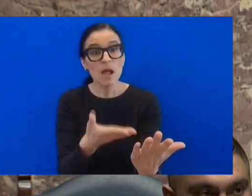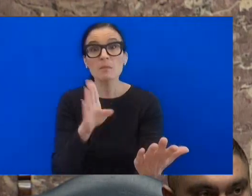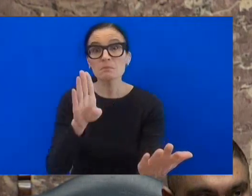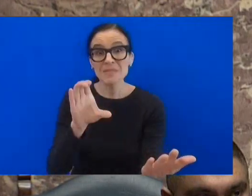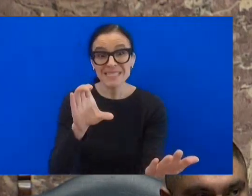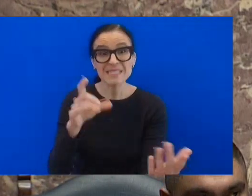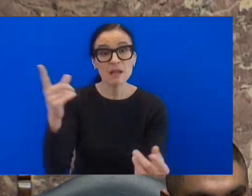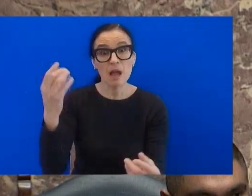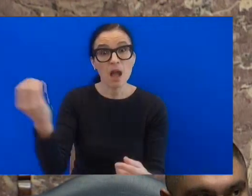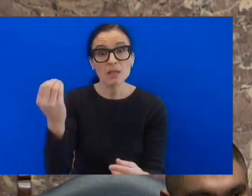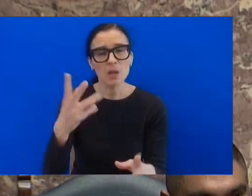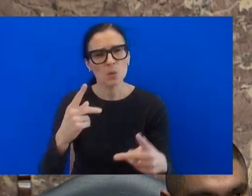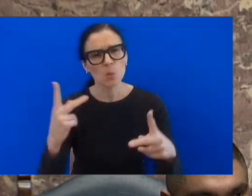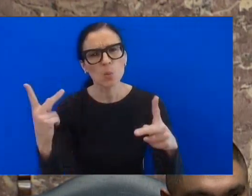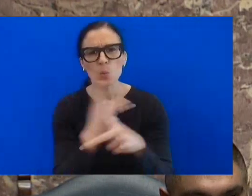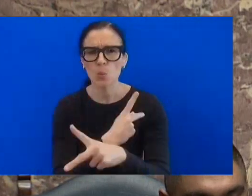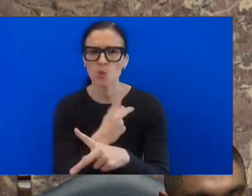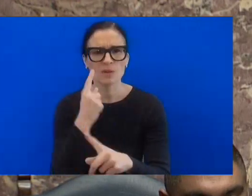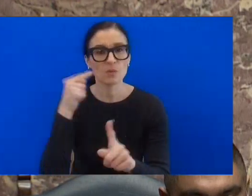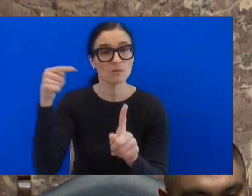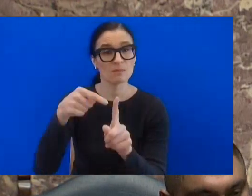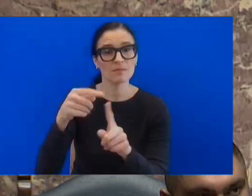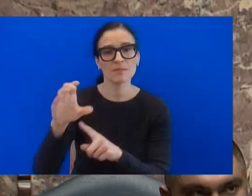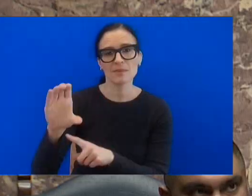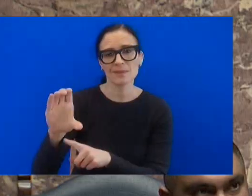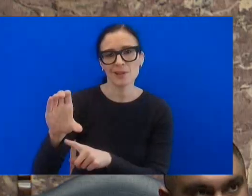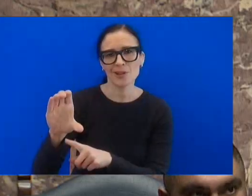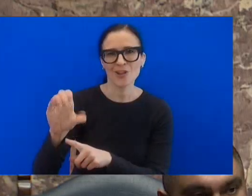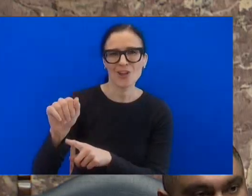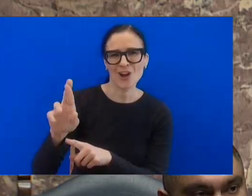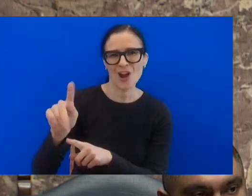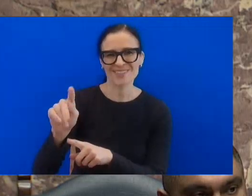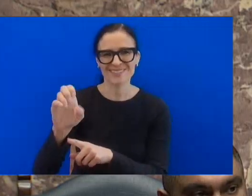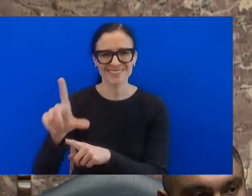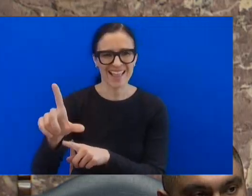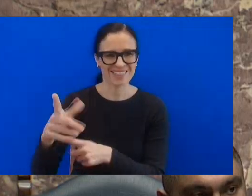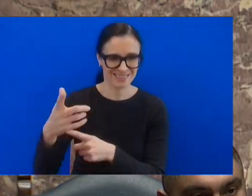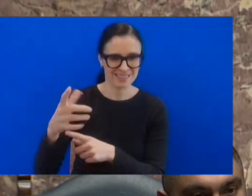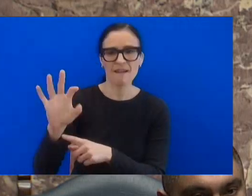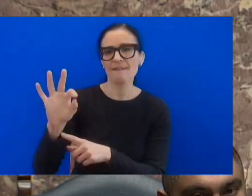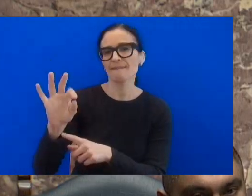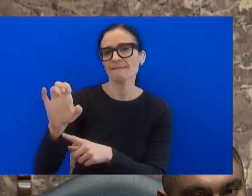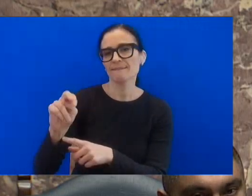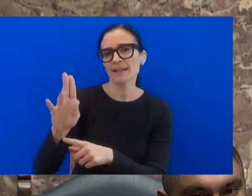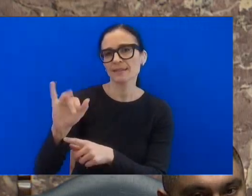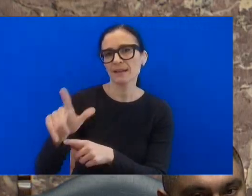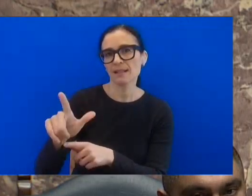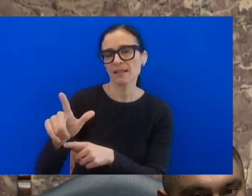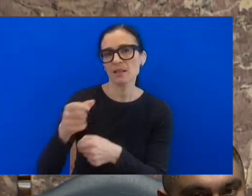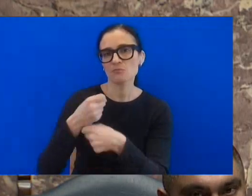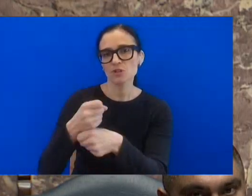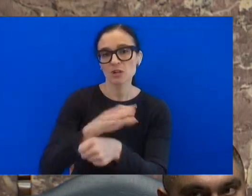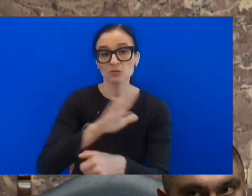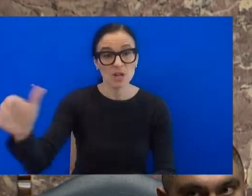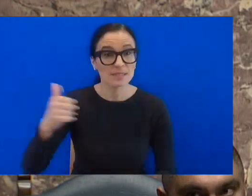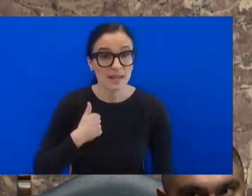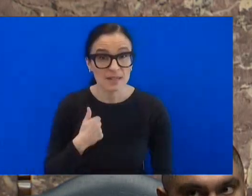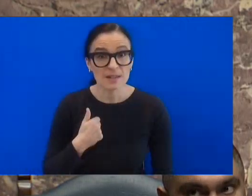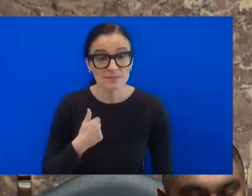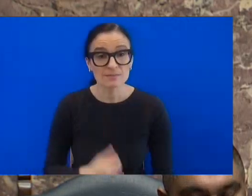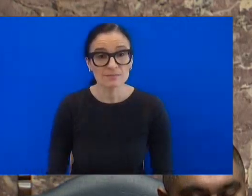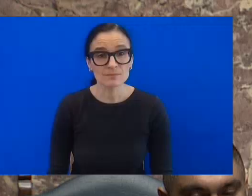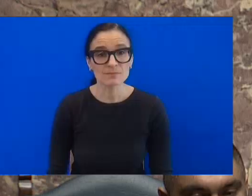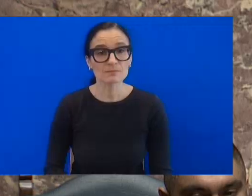in the entire country, Mr. Speaker. Mr. Speaker, our Premier has been a champion